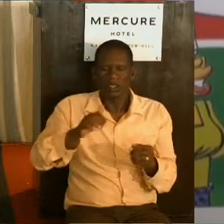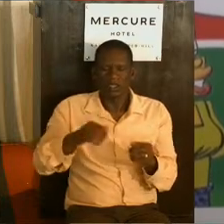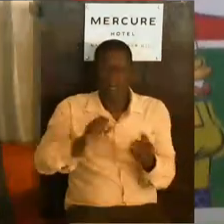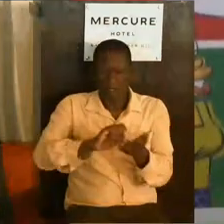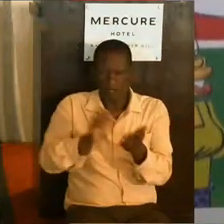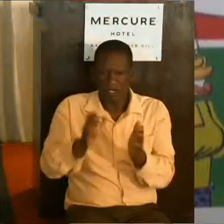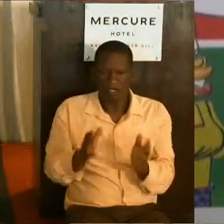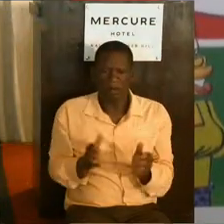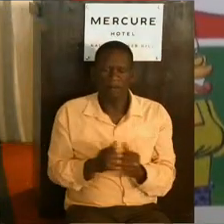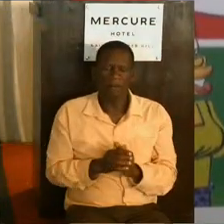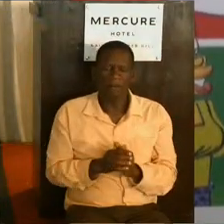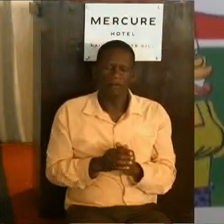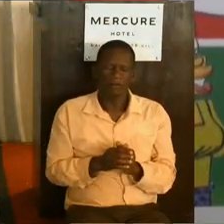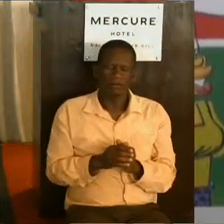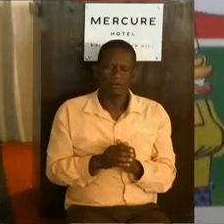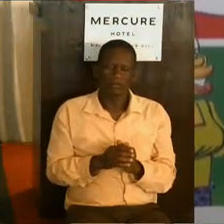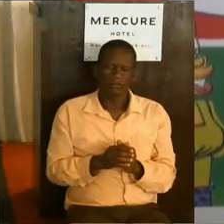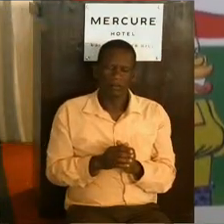is